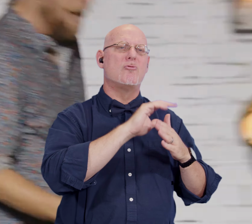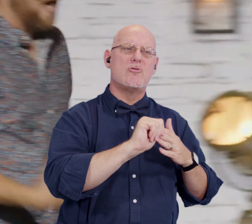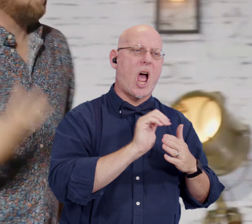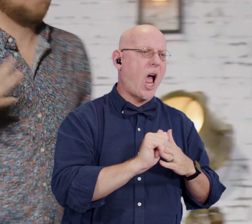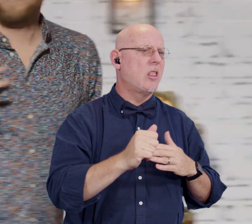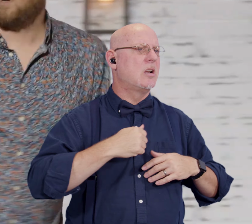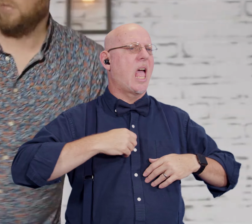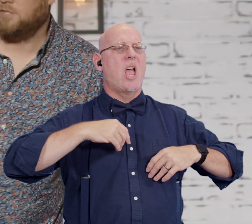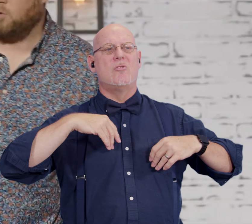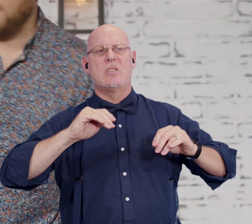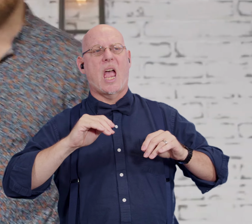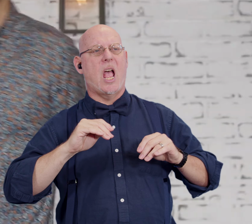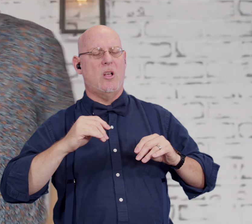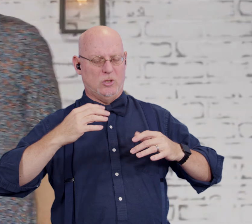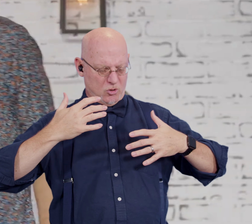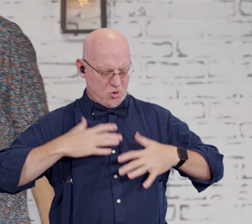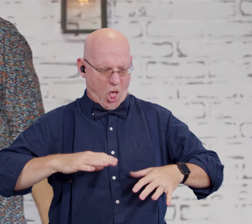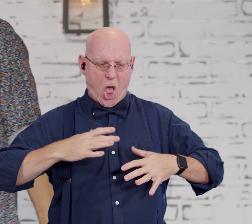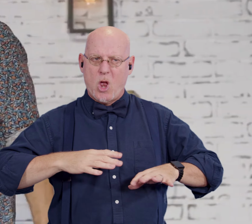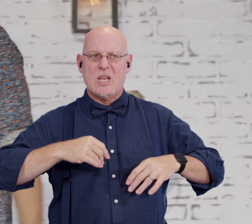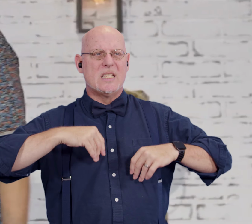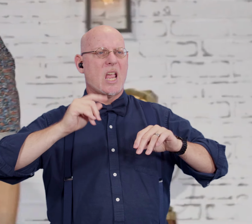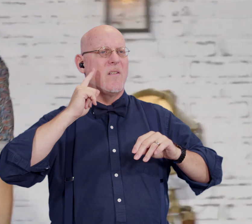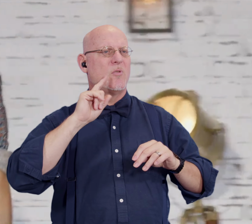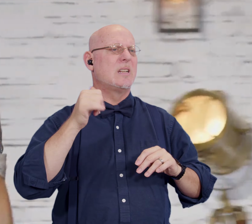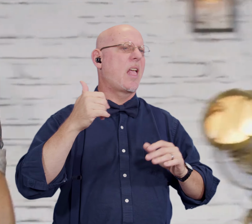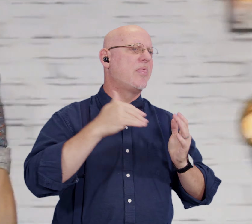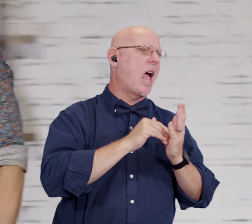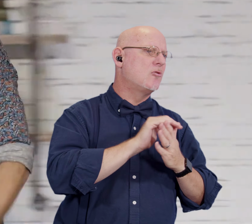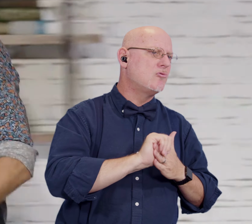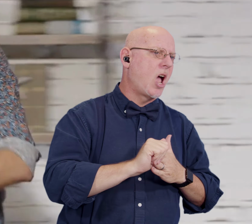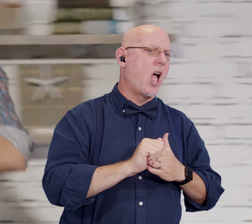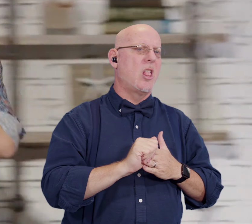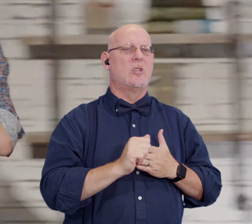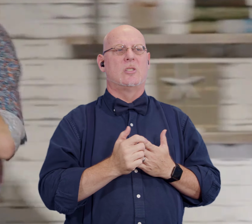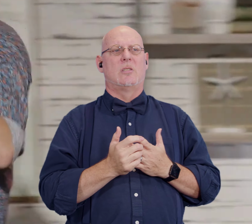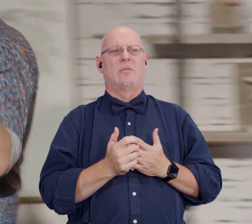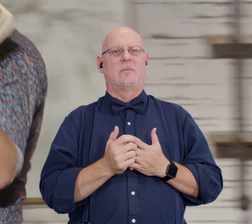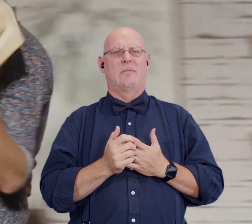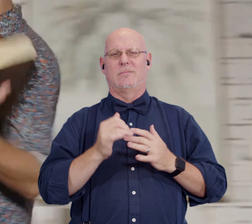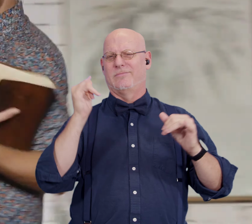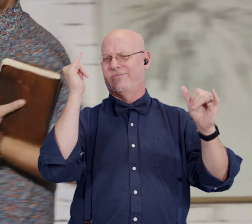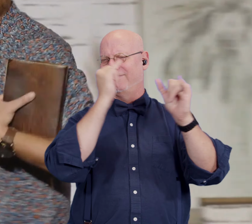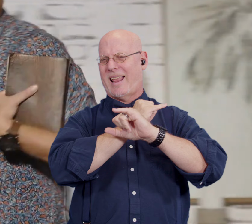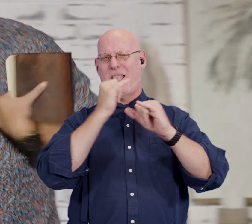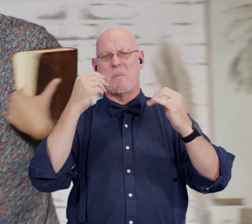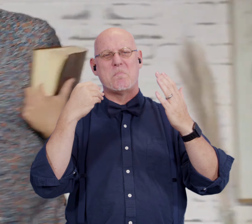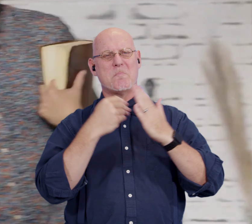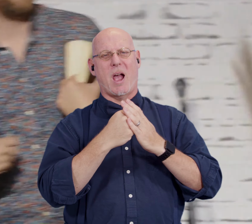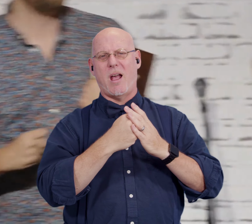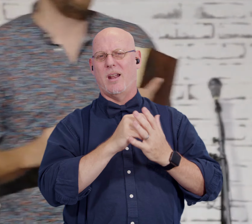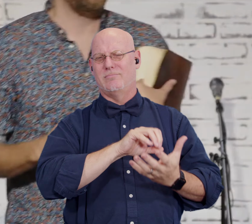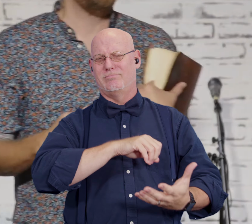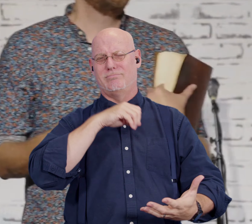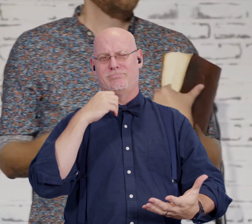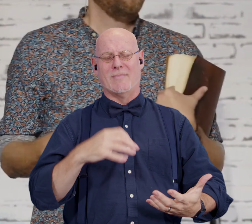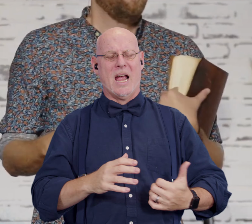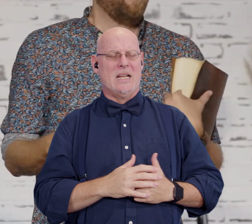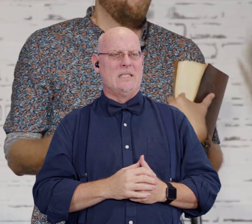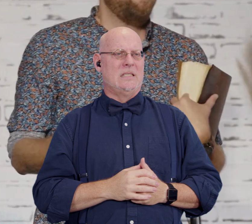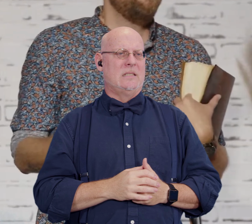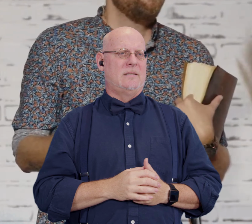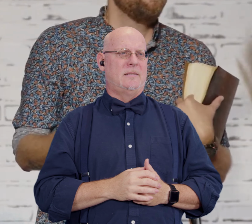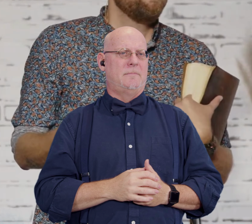dollars. I will sell this threadbare suit off my back for tens of thousands of dollars, which was a ridiculous sum in that day.